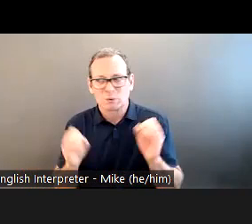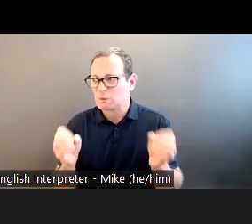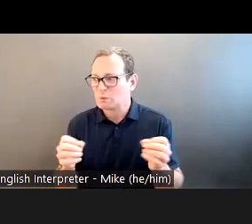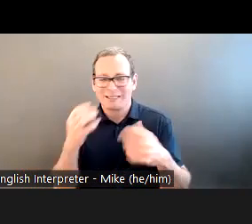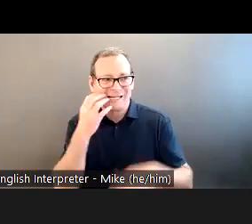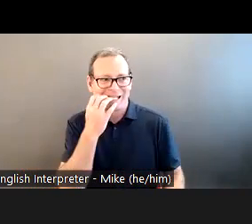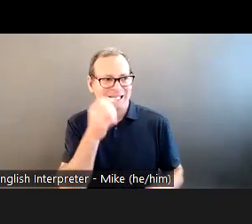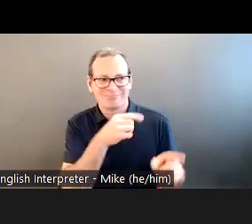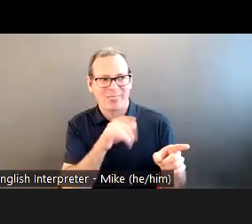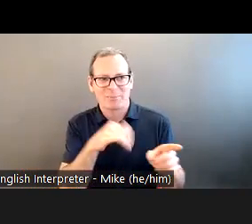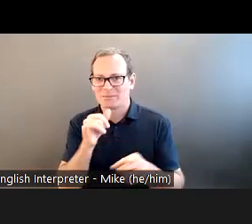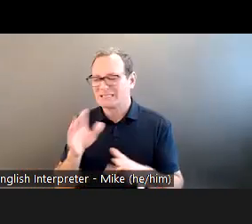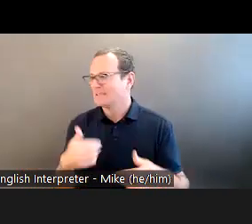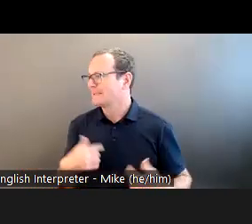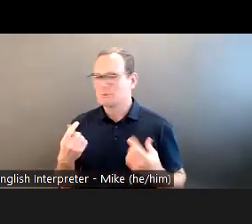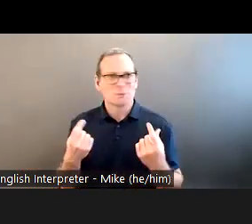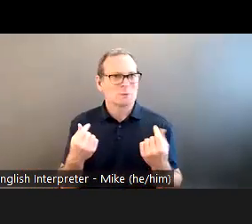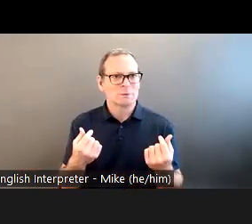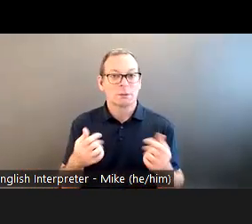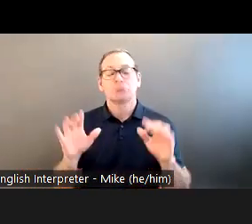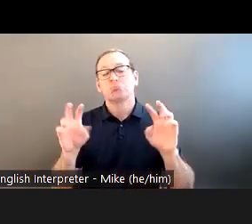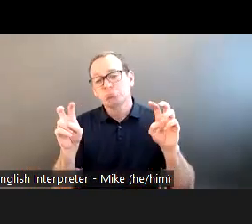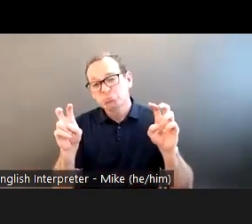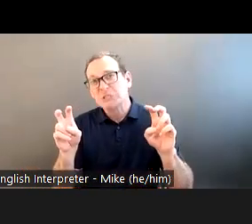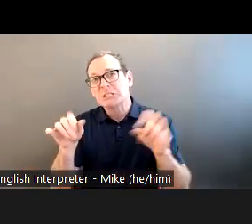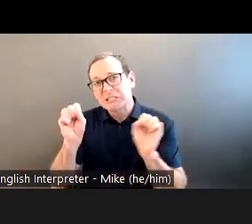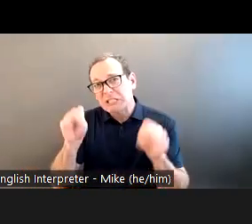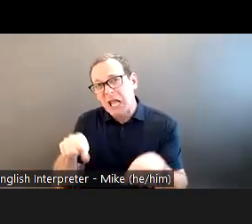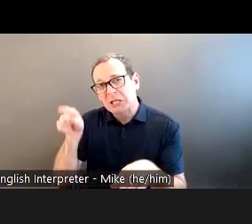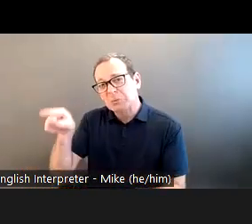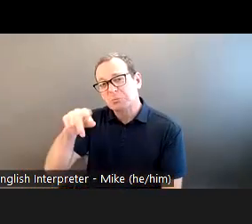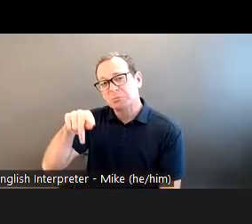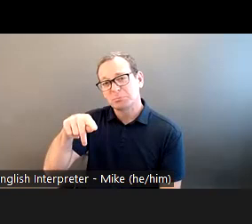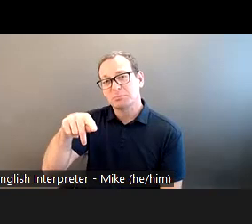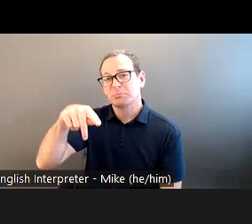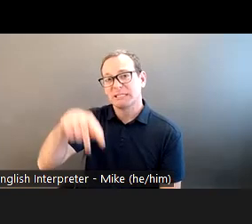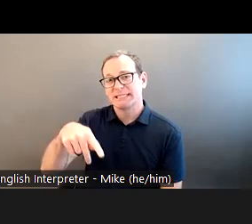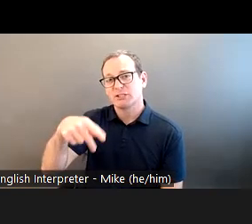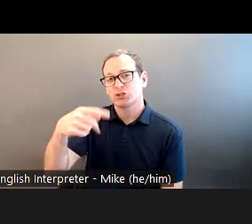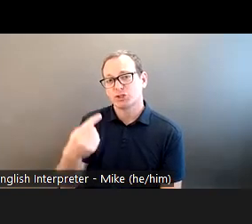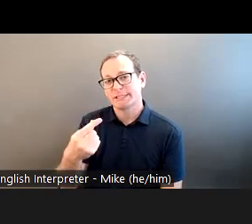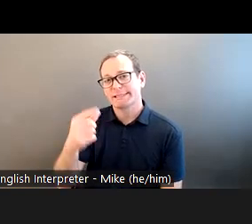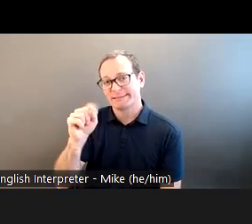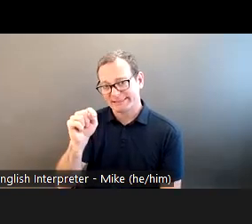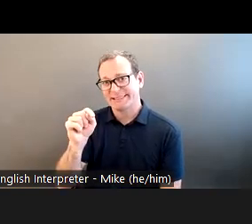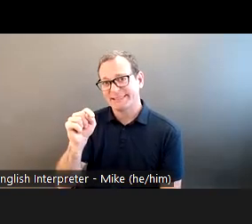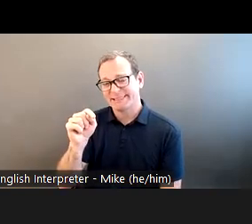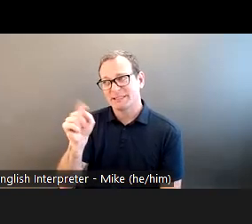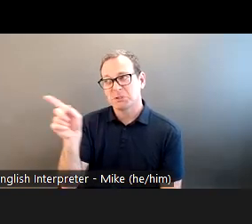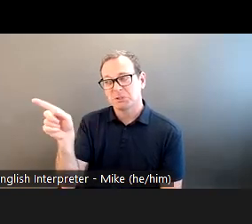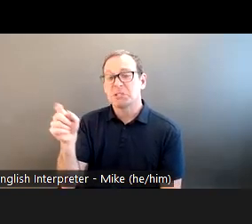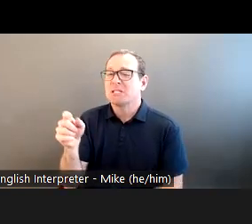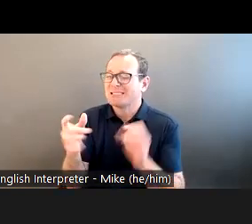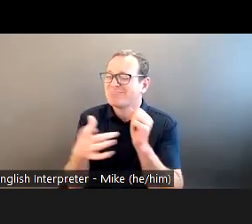care? And the technical answer is yes. You can name the PGT if you receive their consent